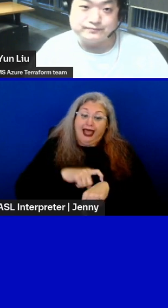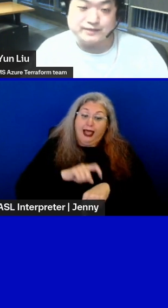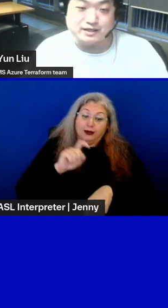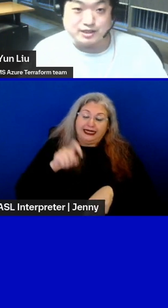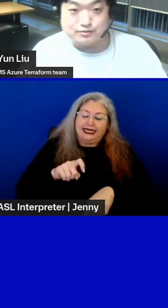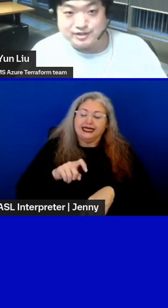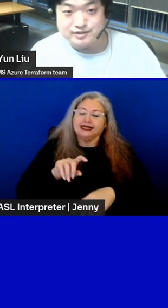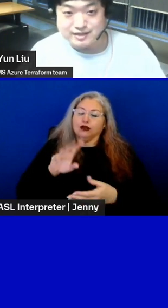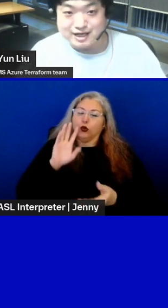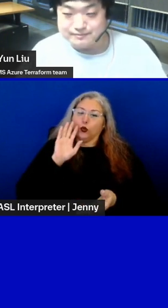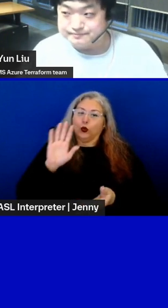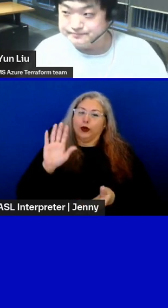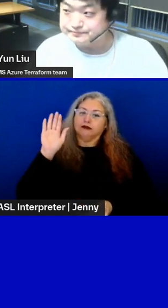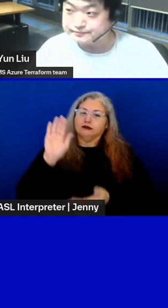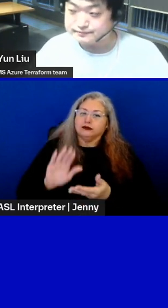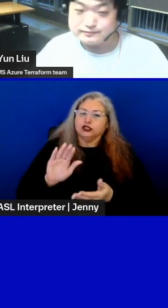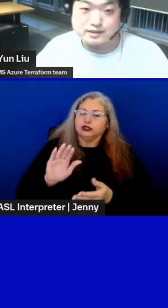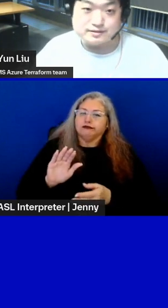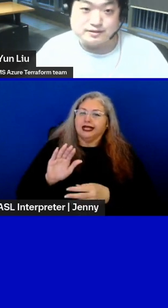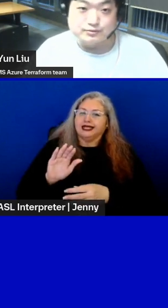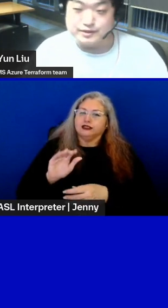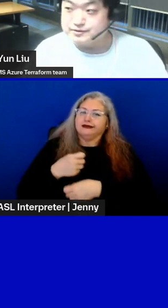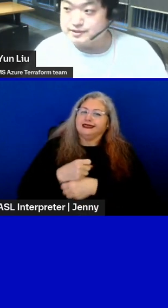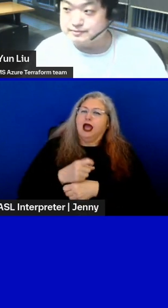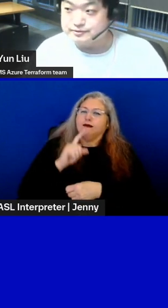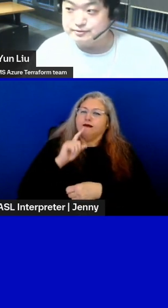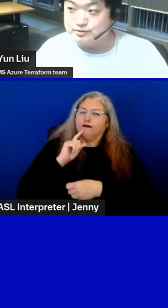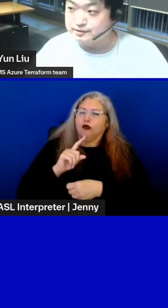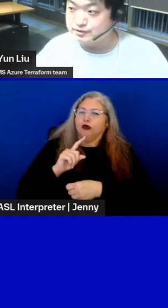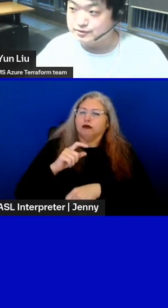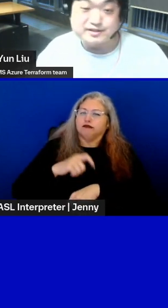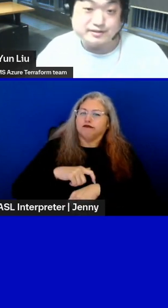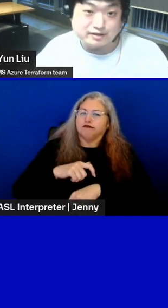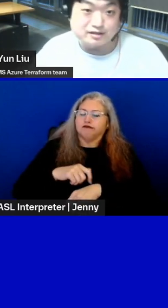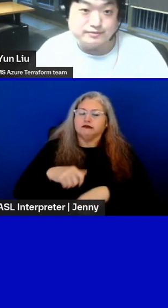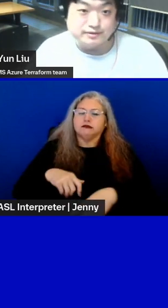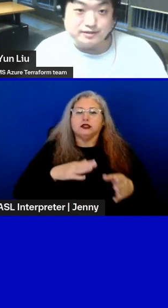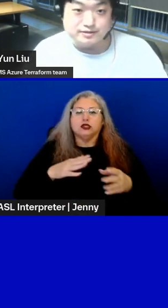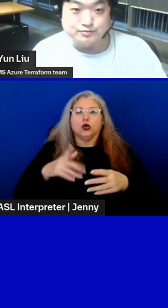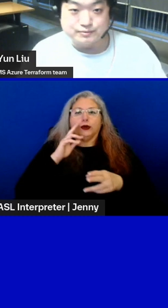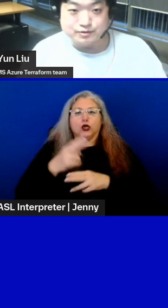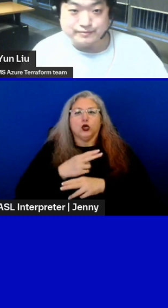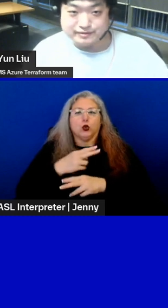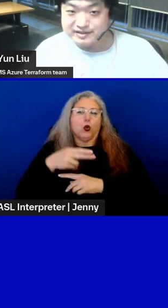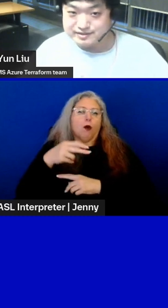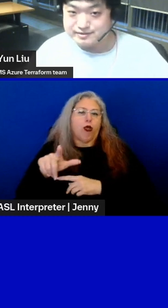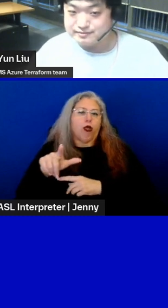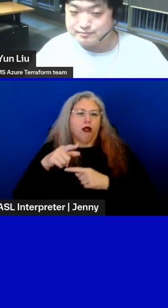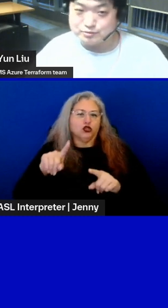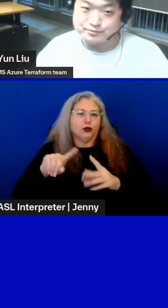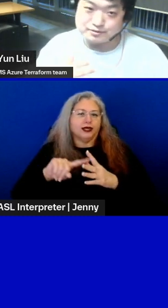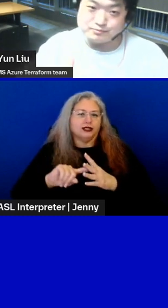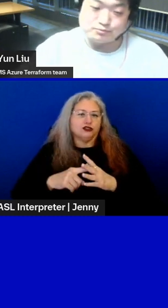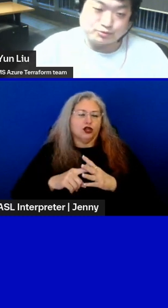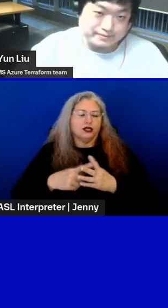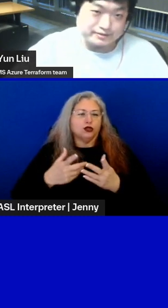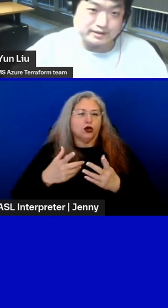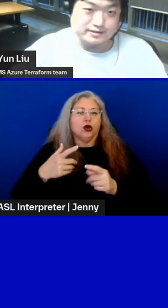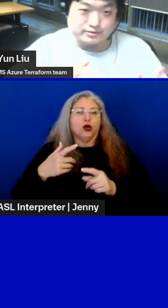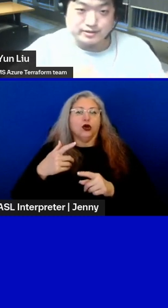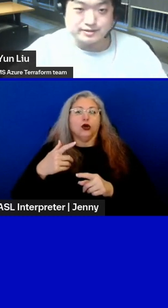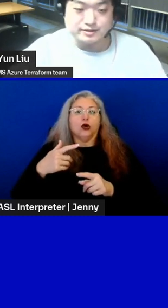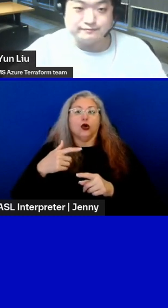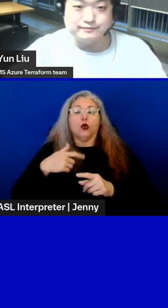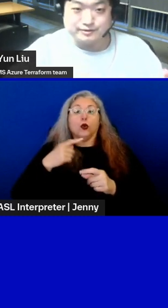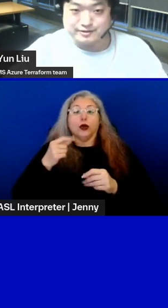the generation time. So we use a pool during startup. So we preview this, preview